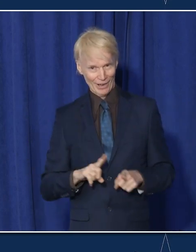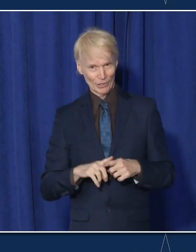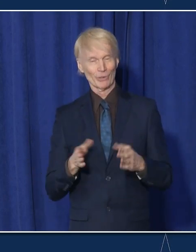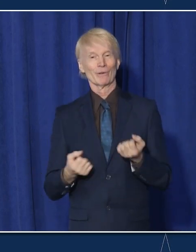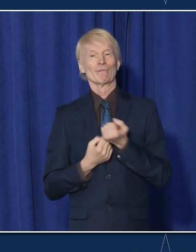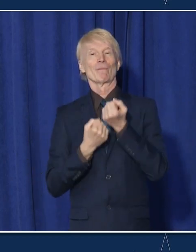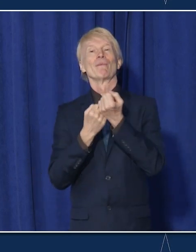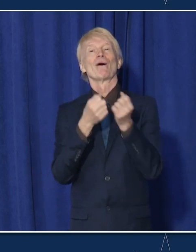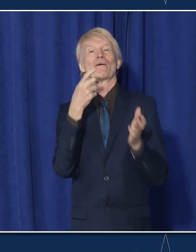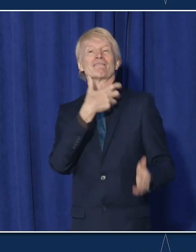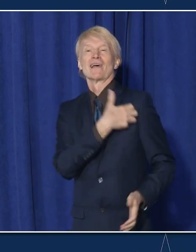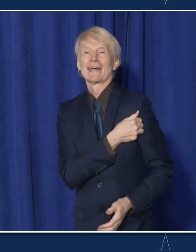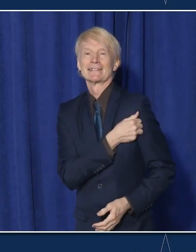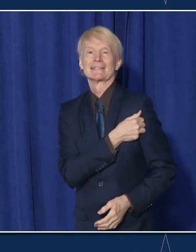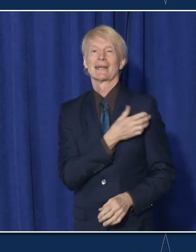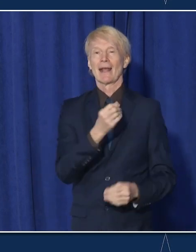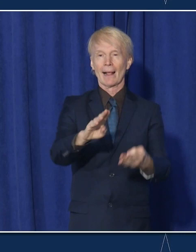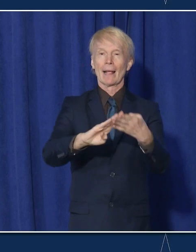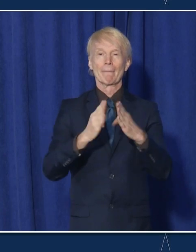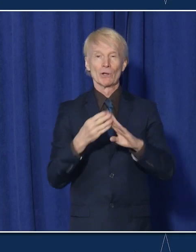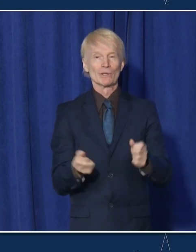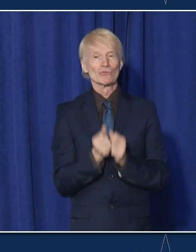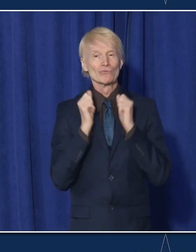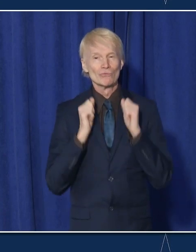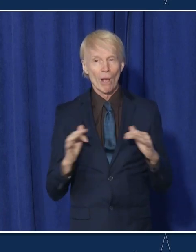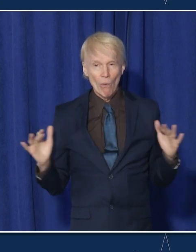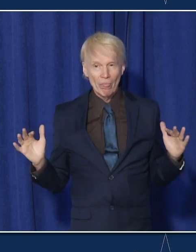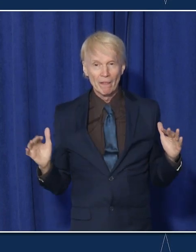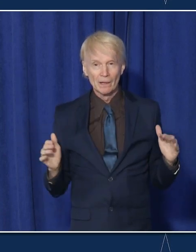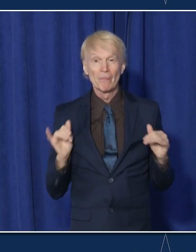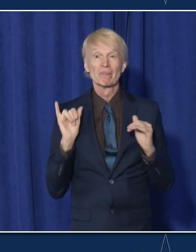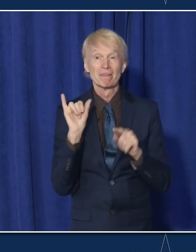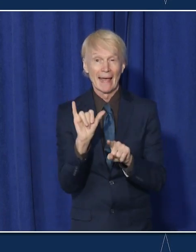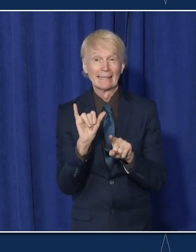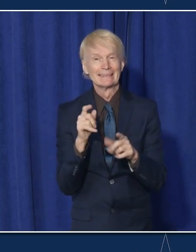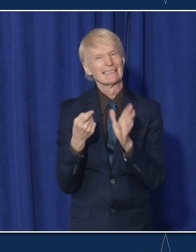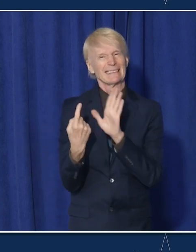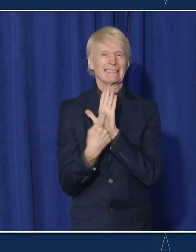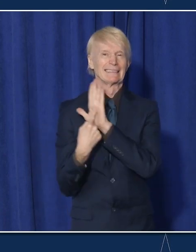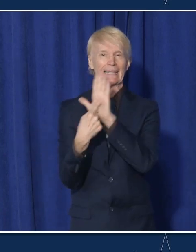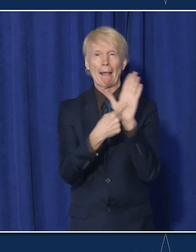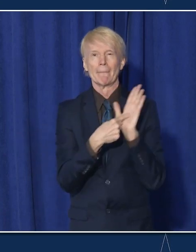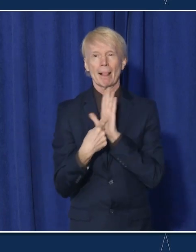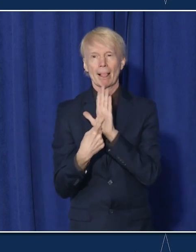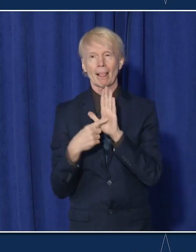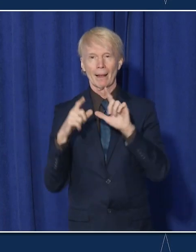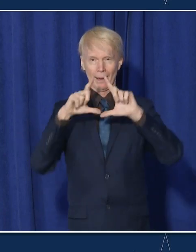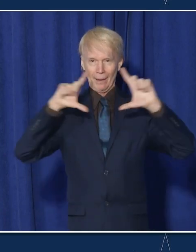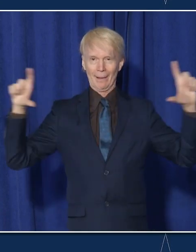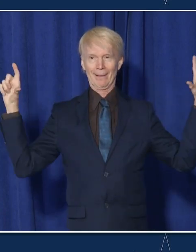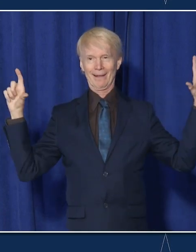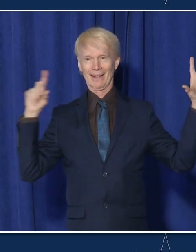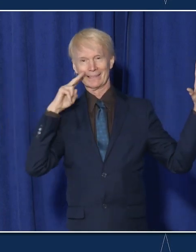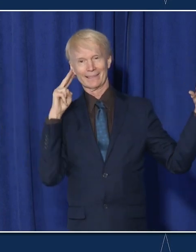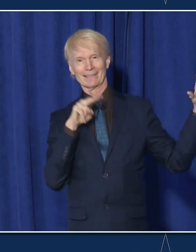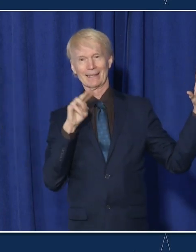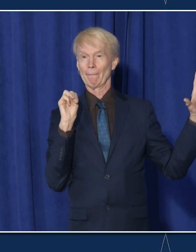vaccine, to help us promote community growth. And so this is an example of one of the mural unveilings that